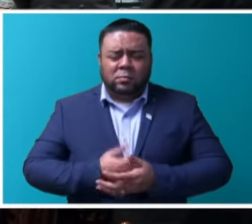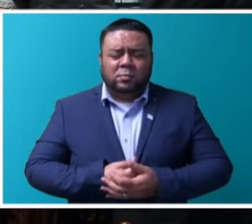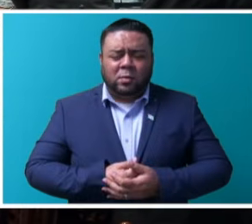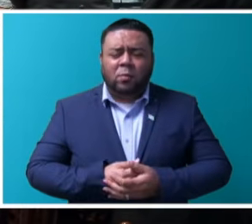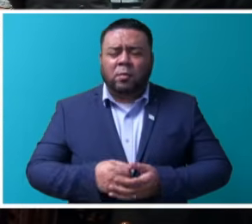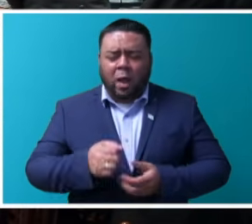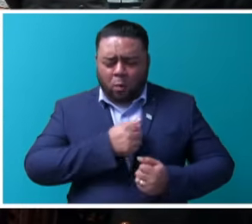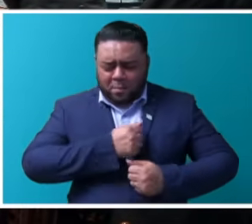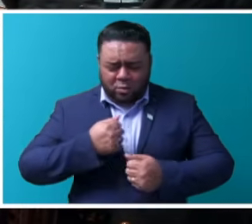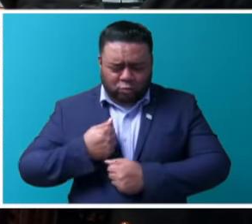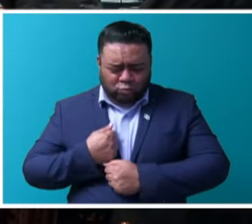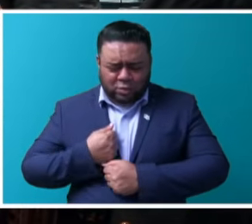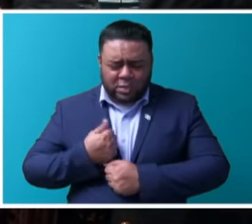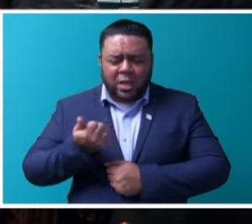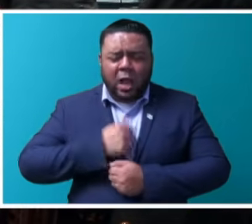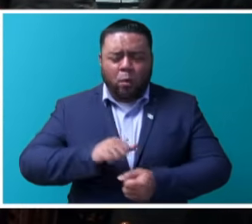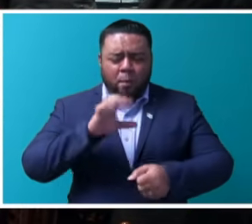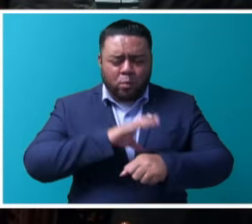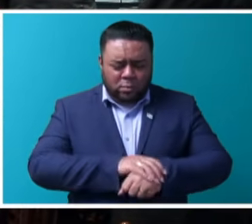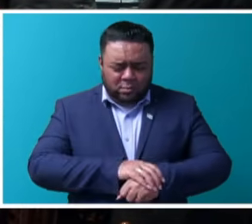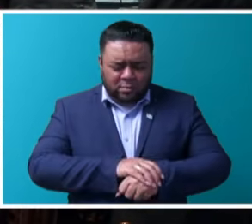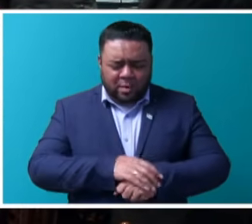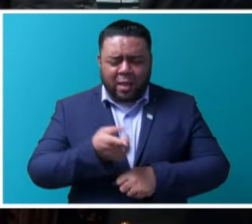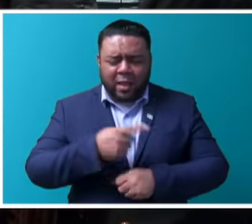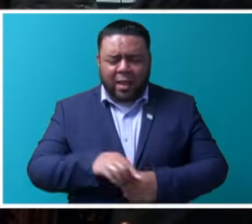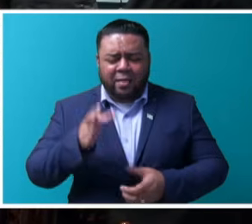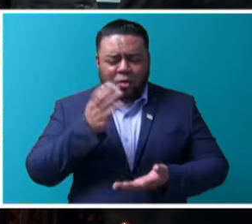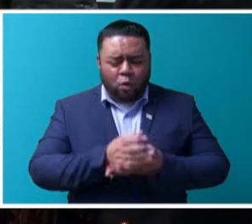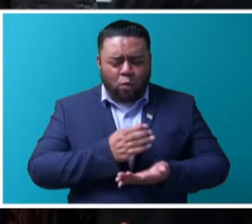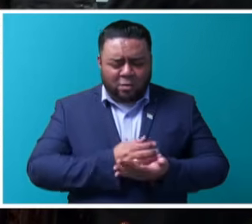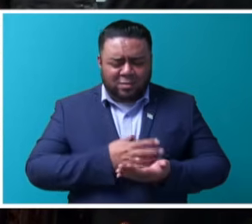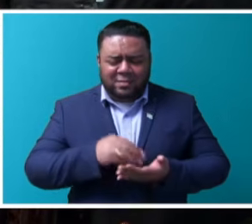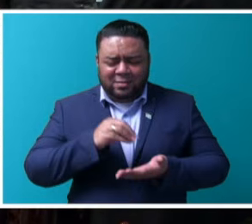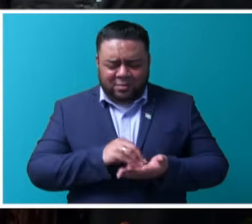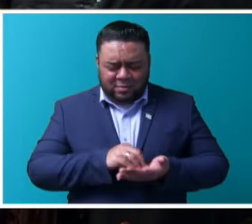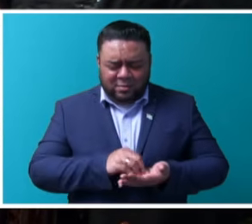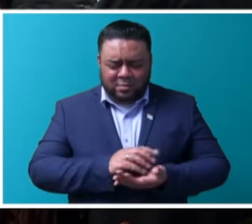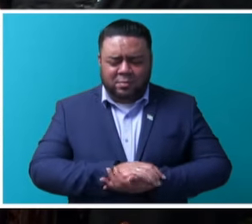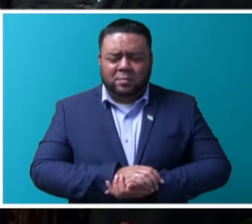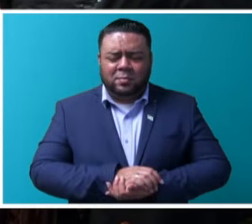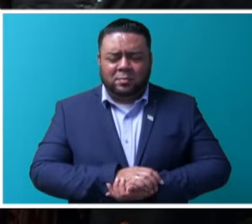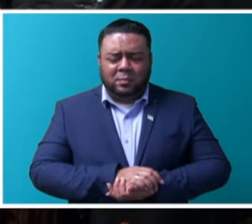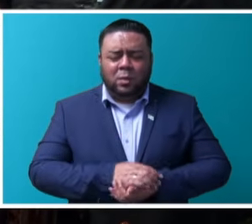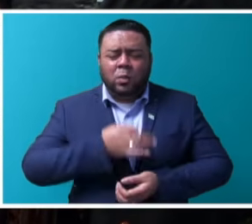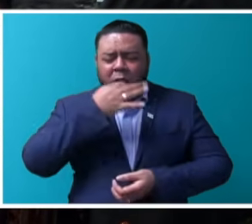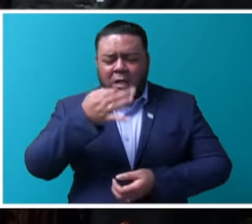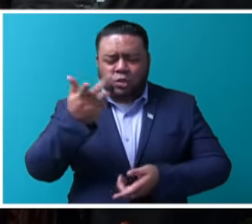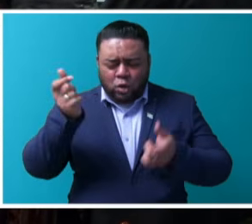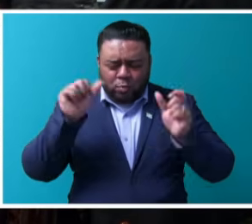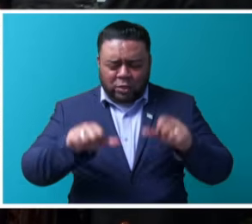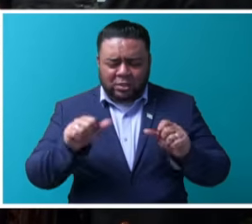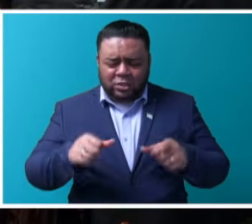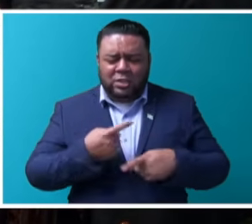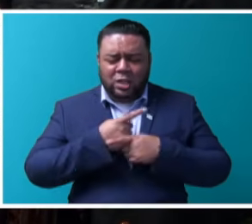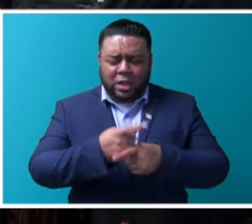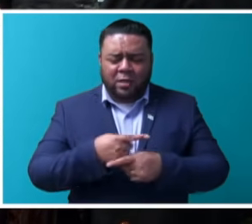our military, our police, and the corrections service. We ask for your protection and